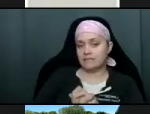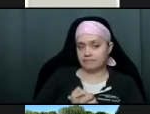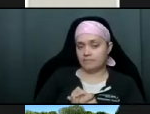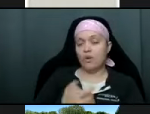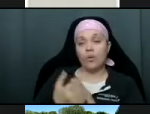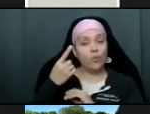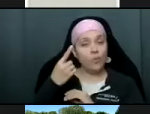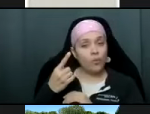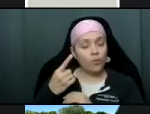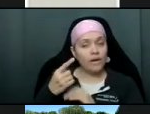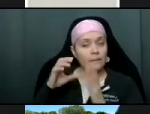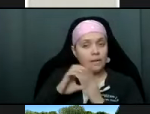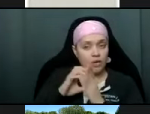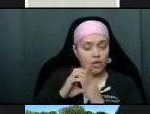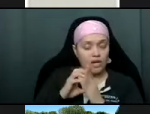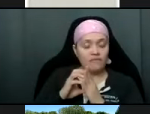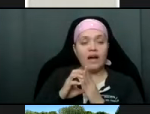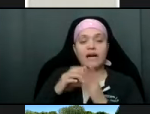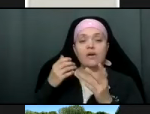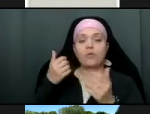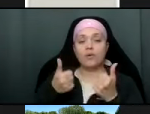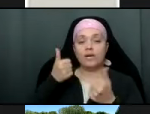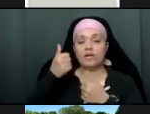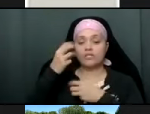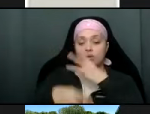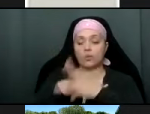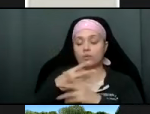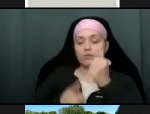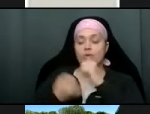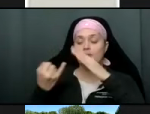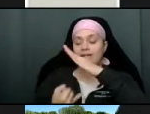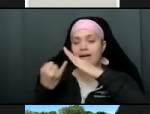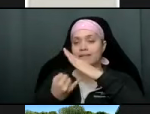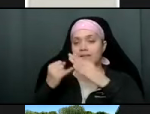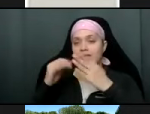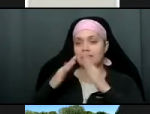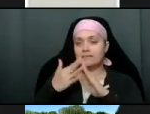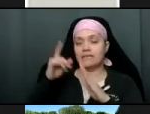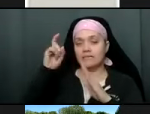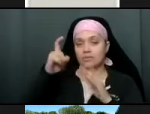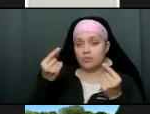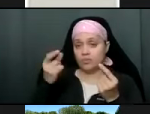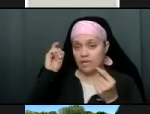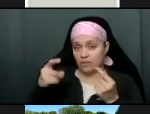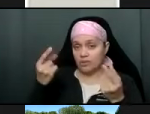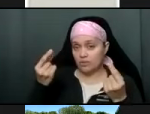What is the world's most isolated city? Now, to do that, you will need to